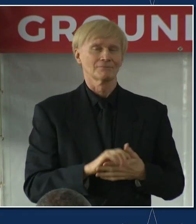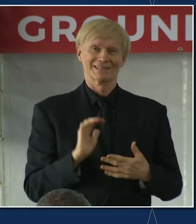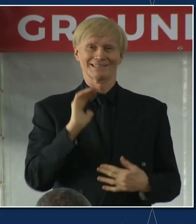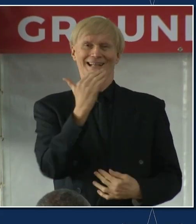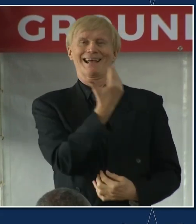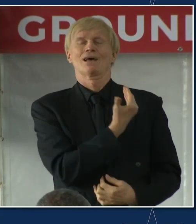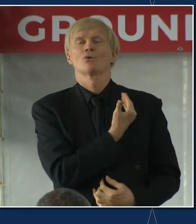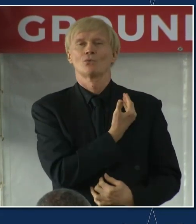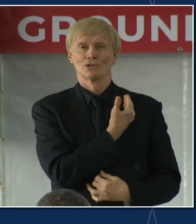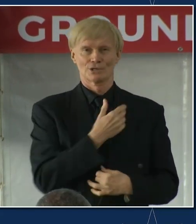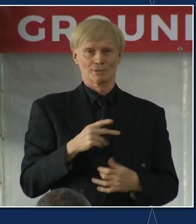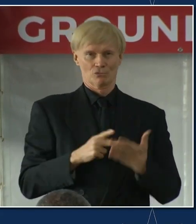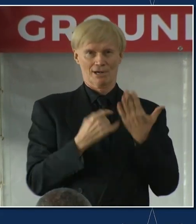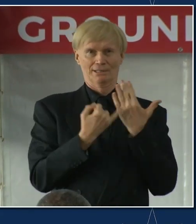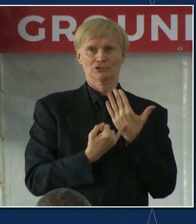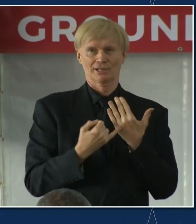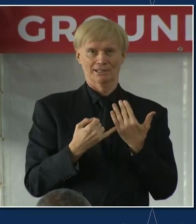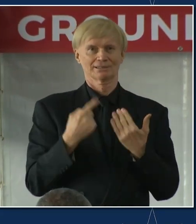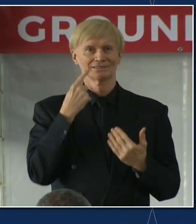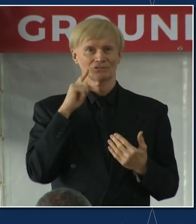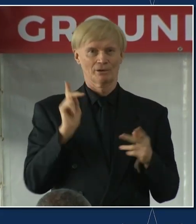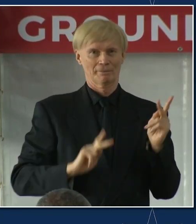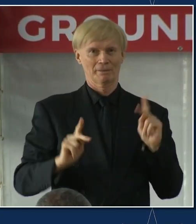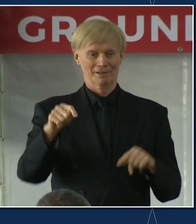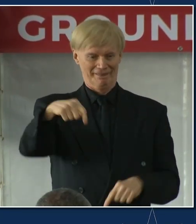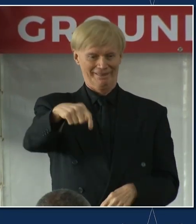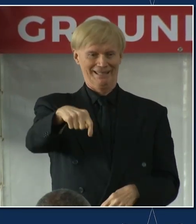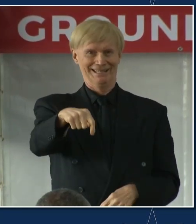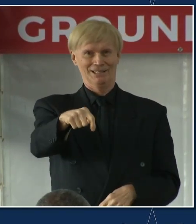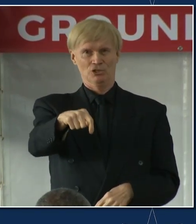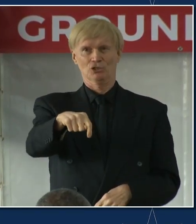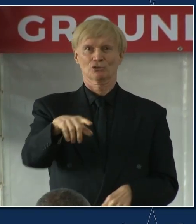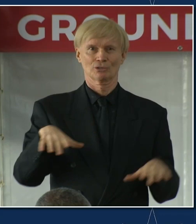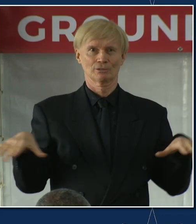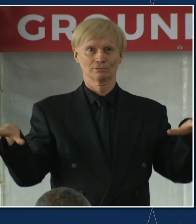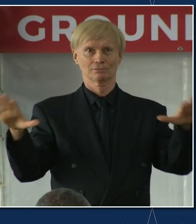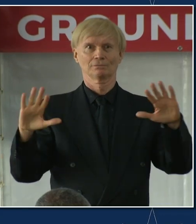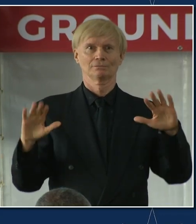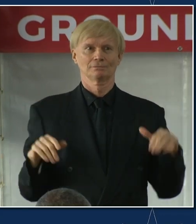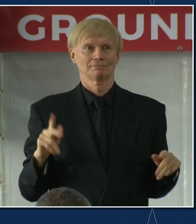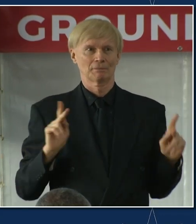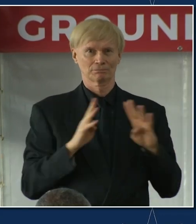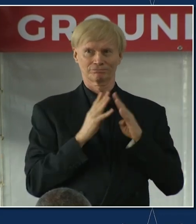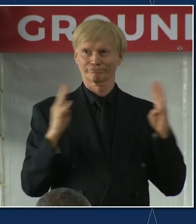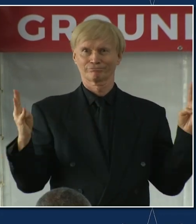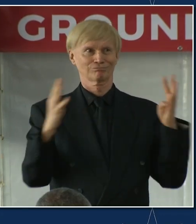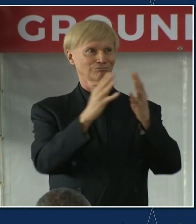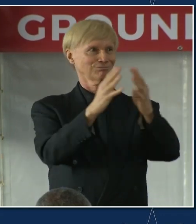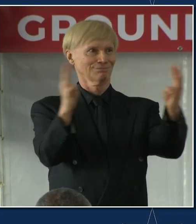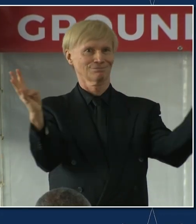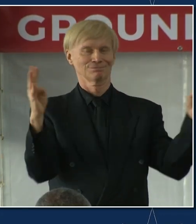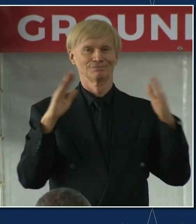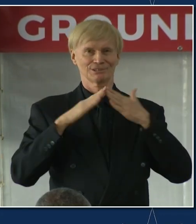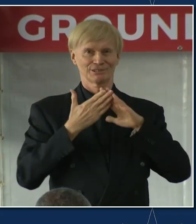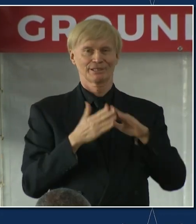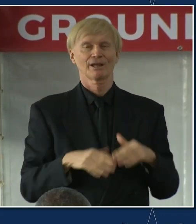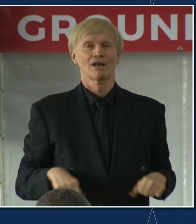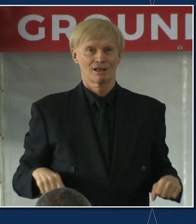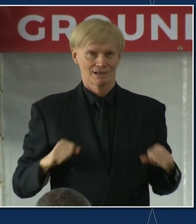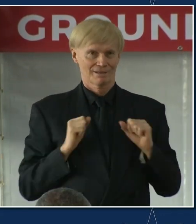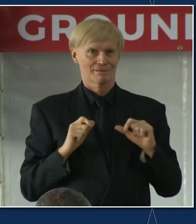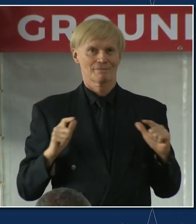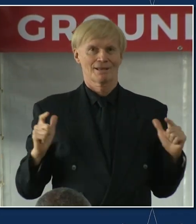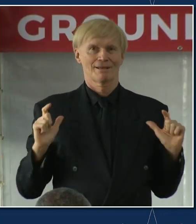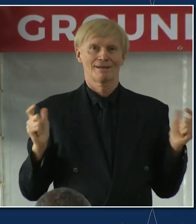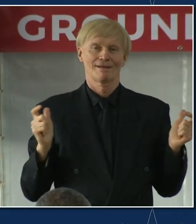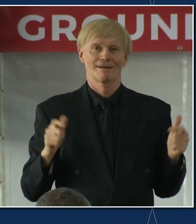project. This is for the people of this community and the people of this great city. May it stand as a beacon